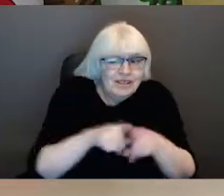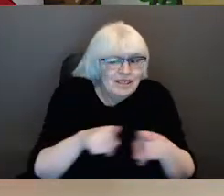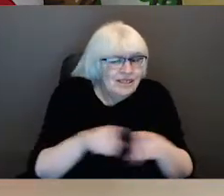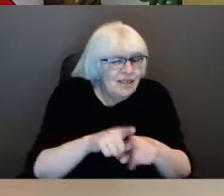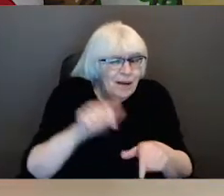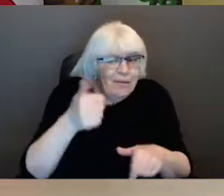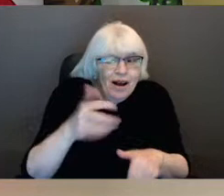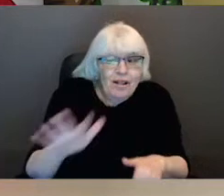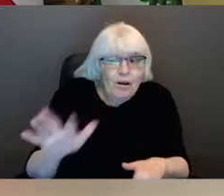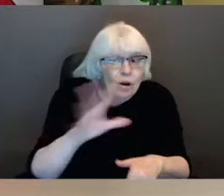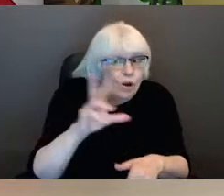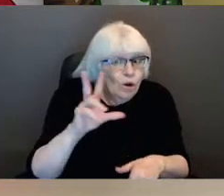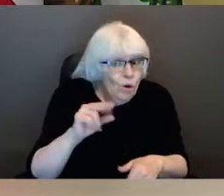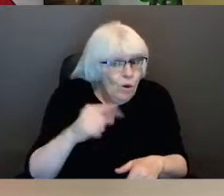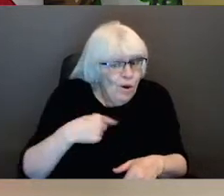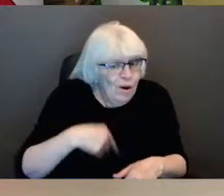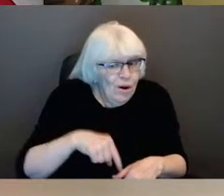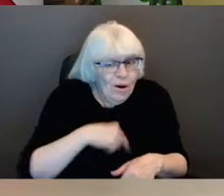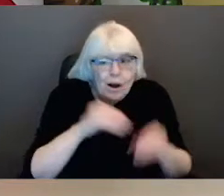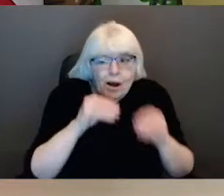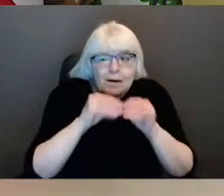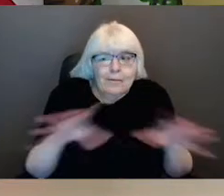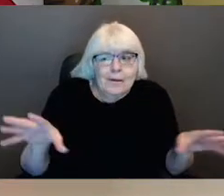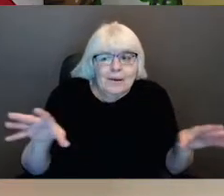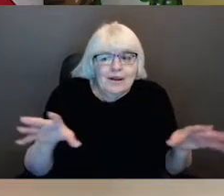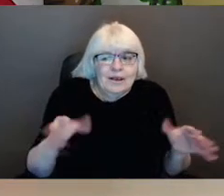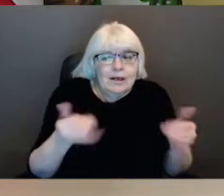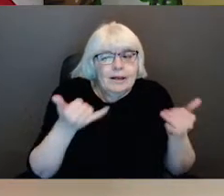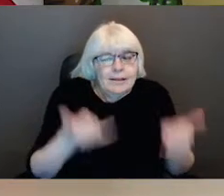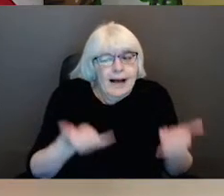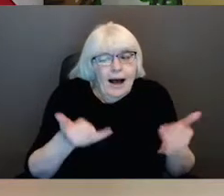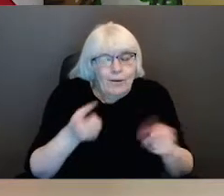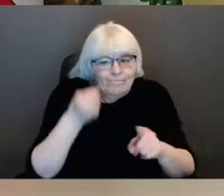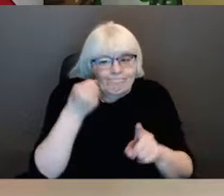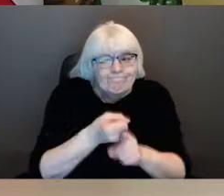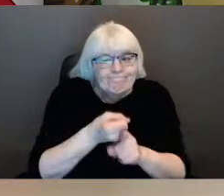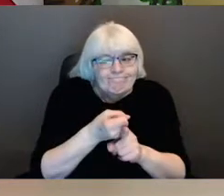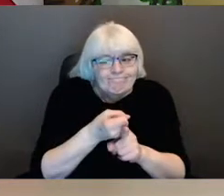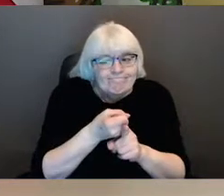the outbreaks throughout this pandemic. And I think we